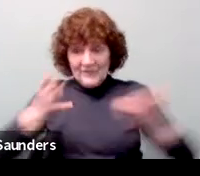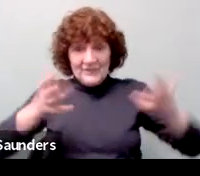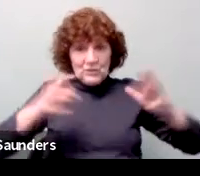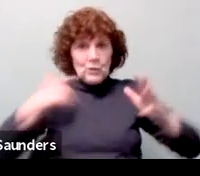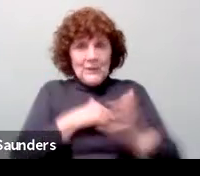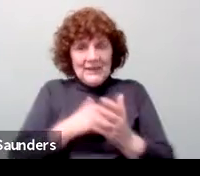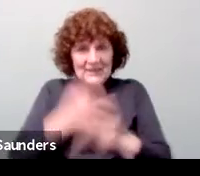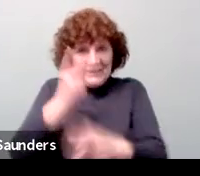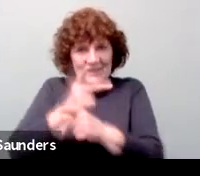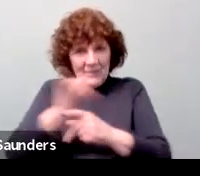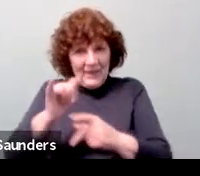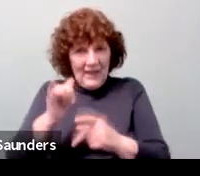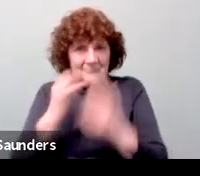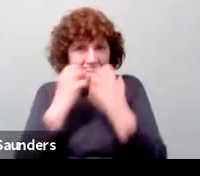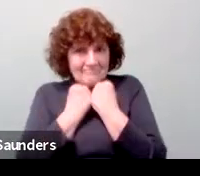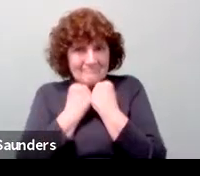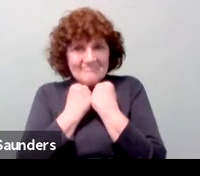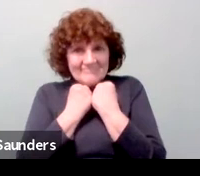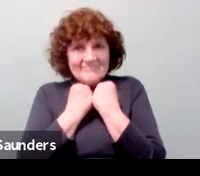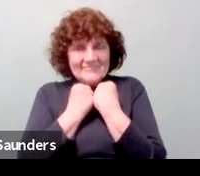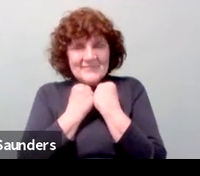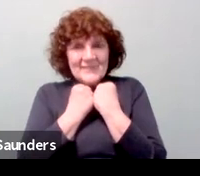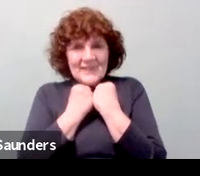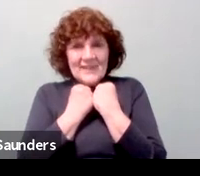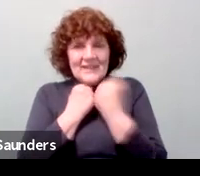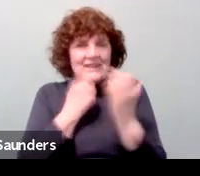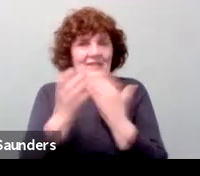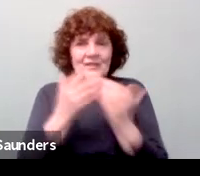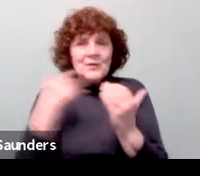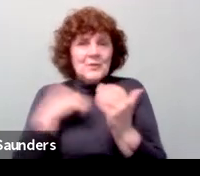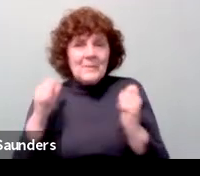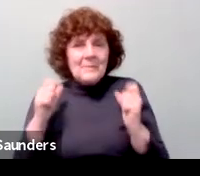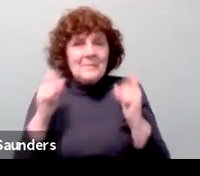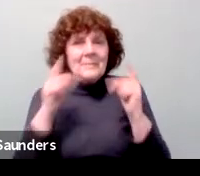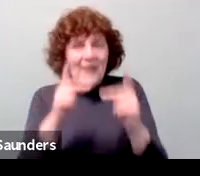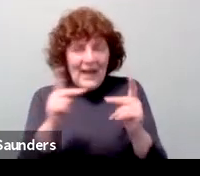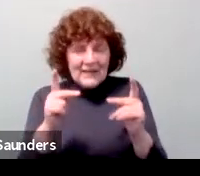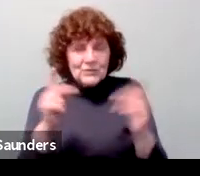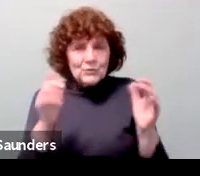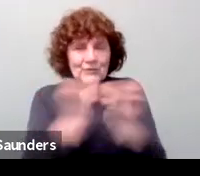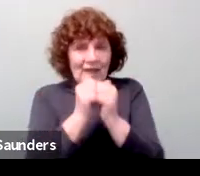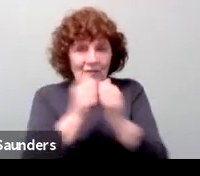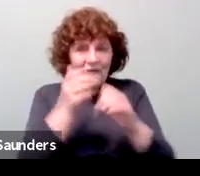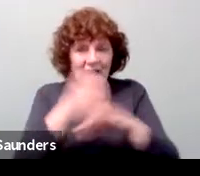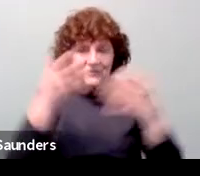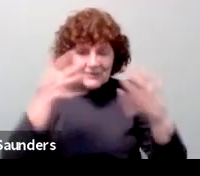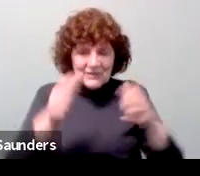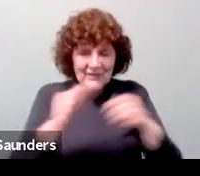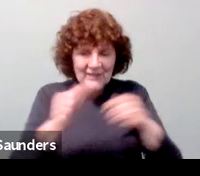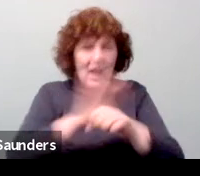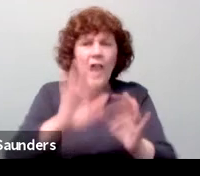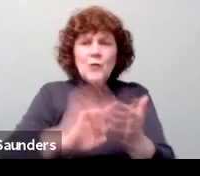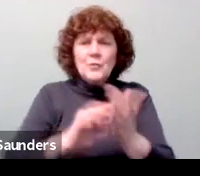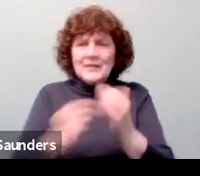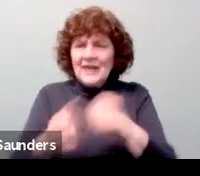value, even as we begin to come back from the pandemic. Now, that is not to say the pandemic hasn't